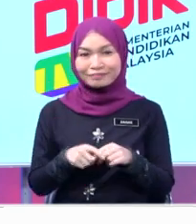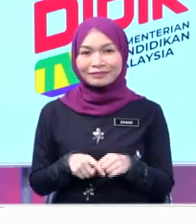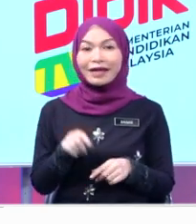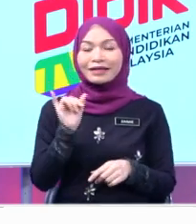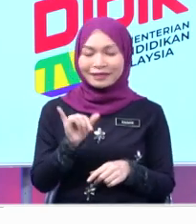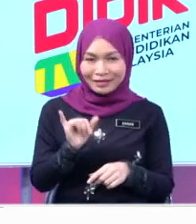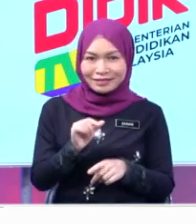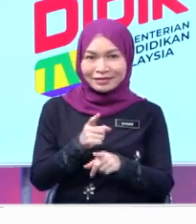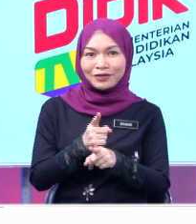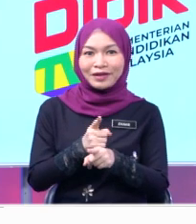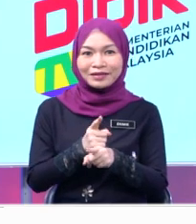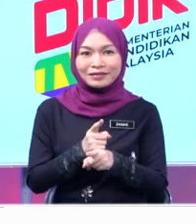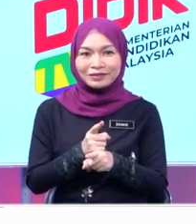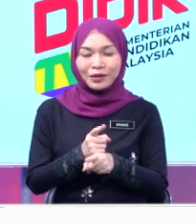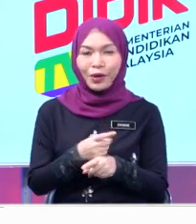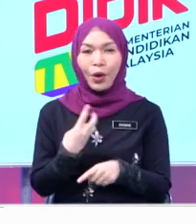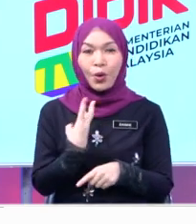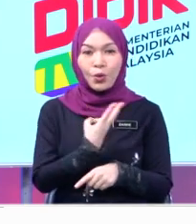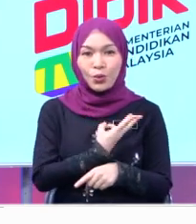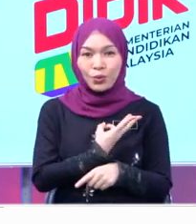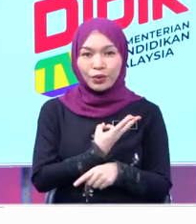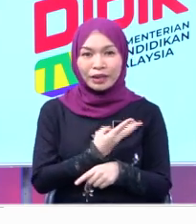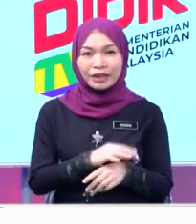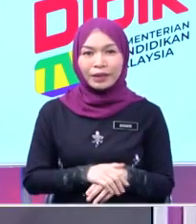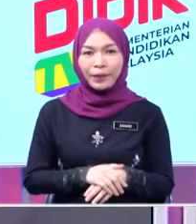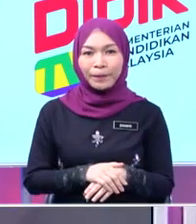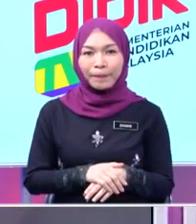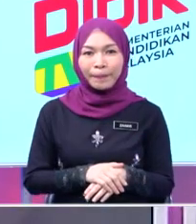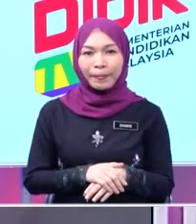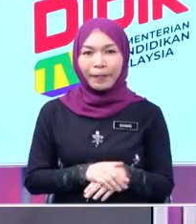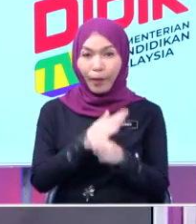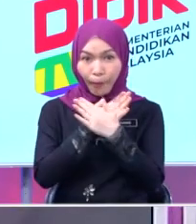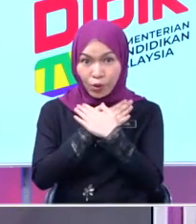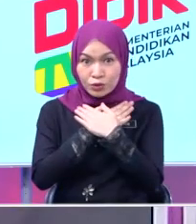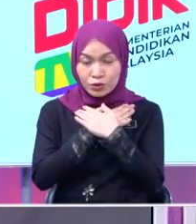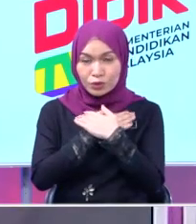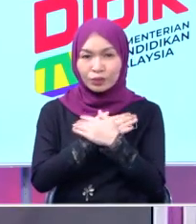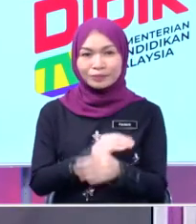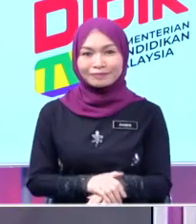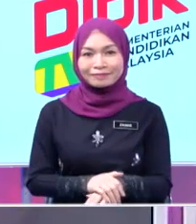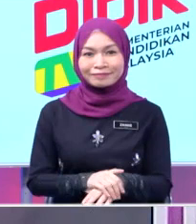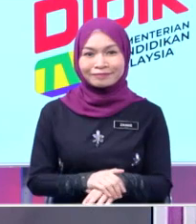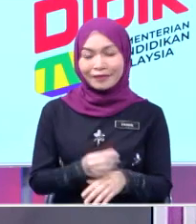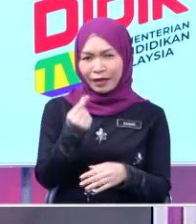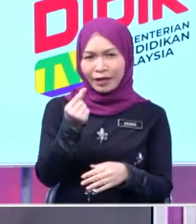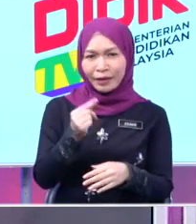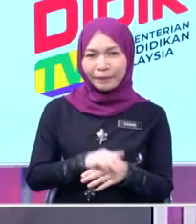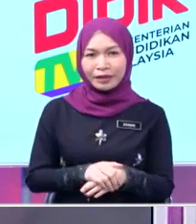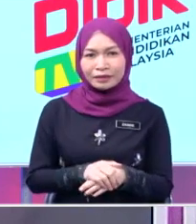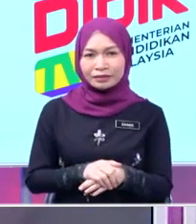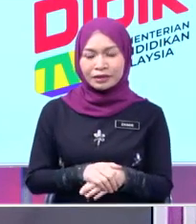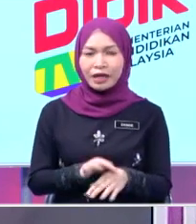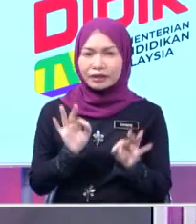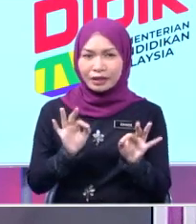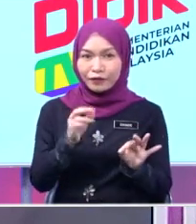eat, we pause. That's the function of a comma, for us to pause for a bit so that it